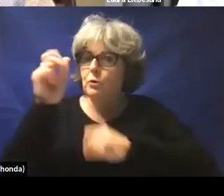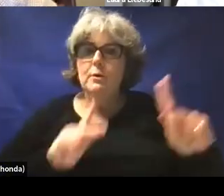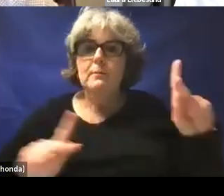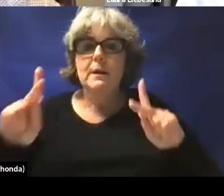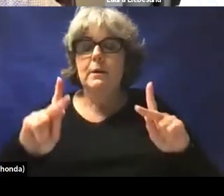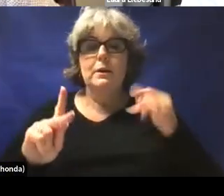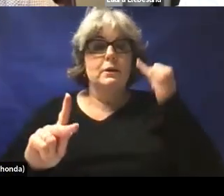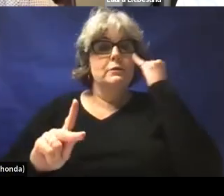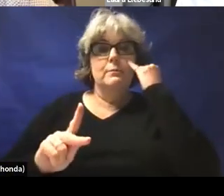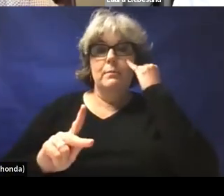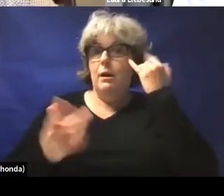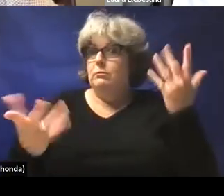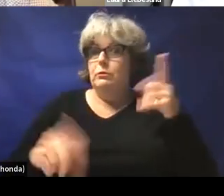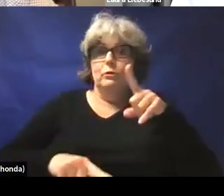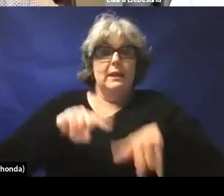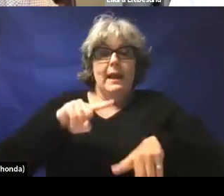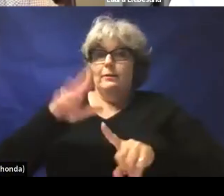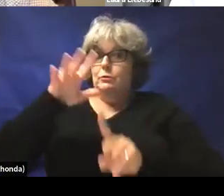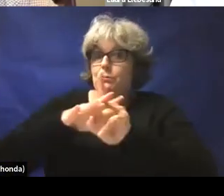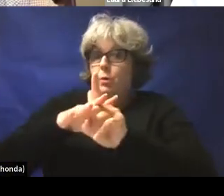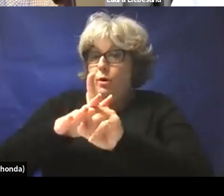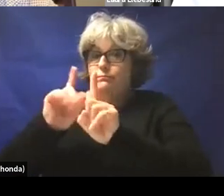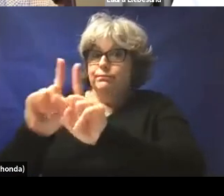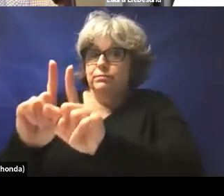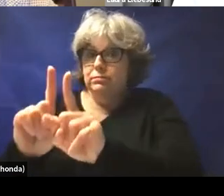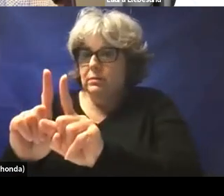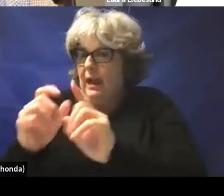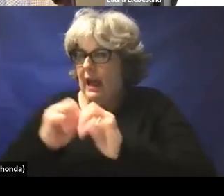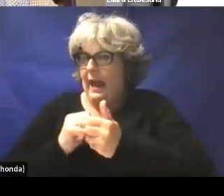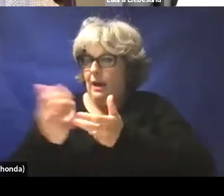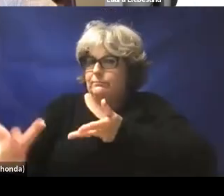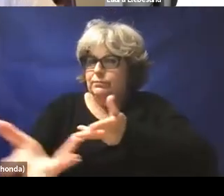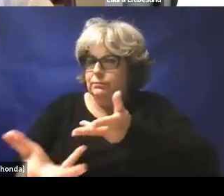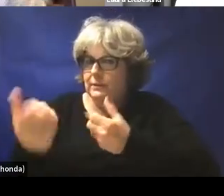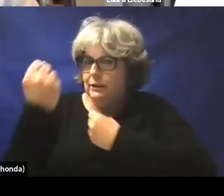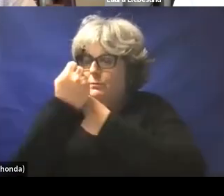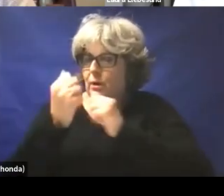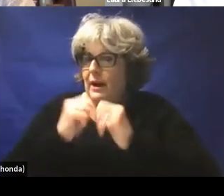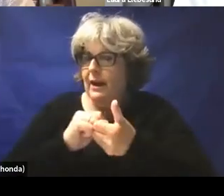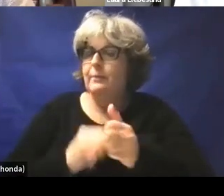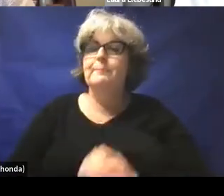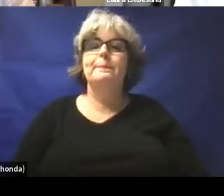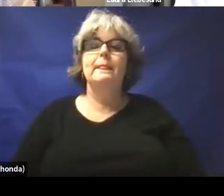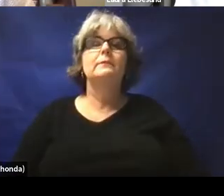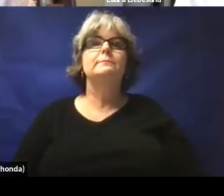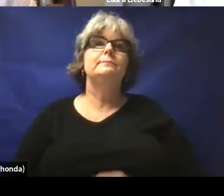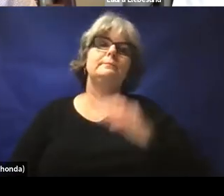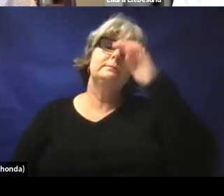can't physically be there to support. So there was a strong sense of